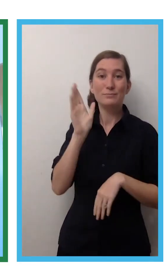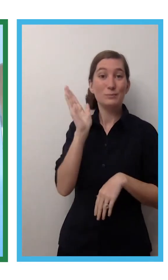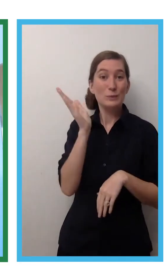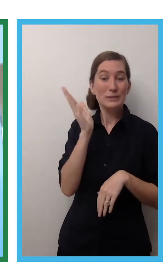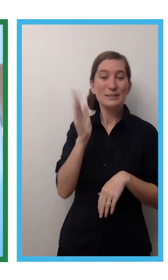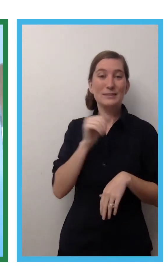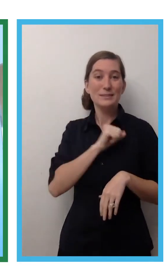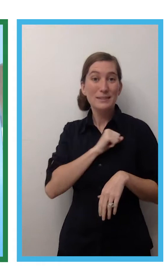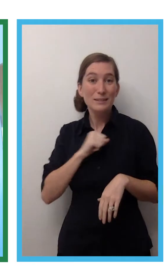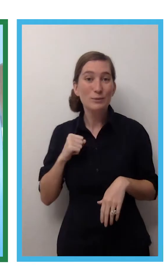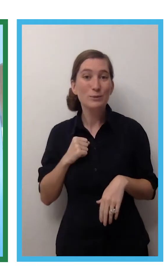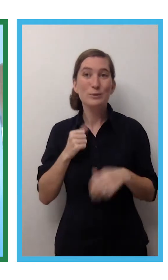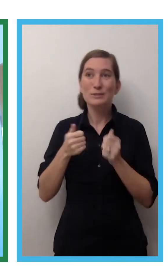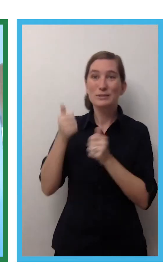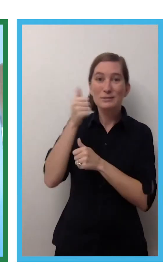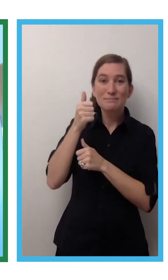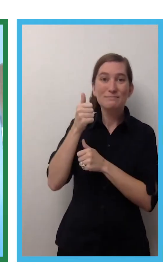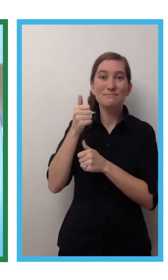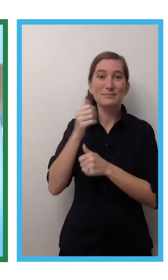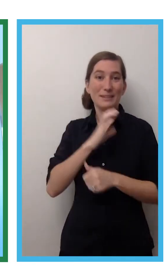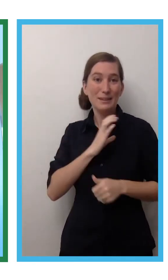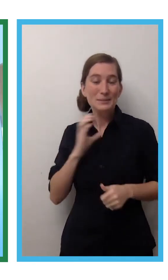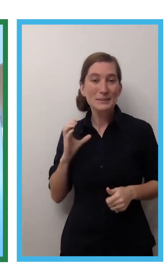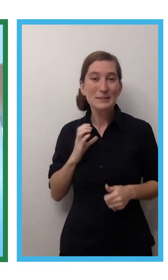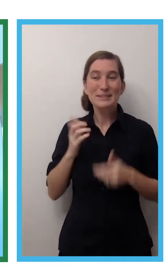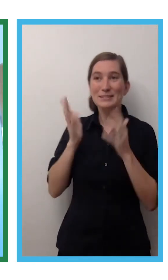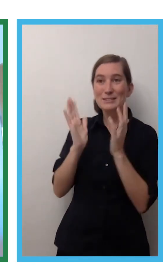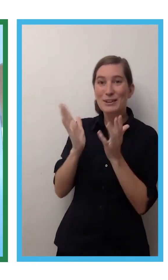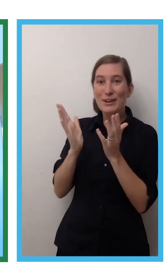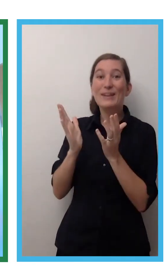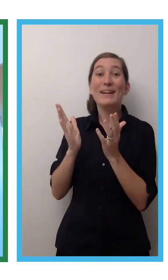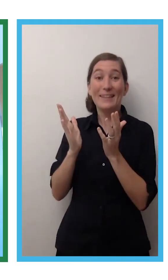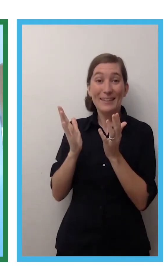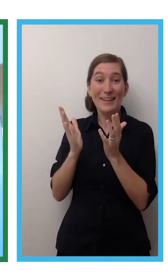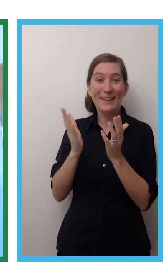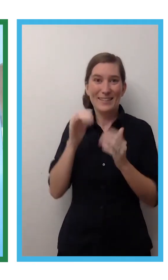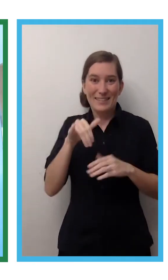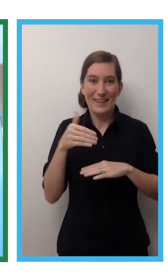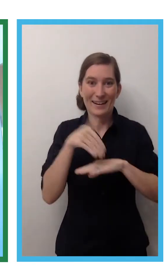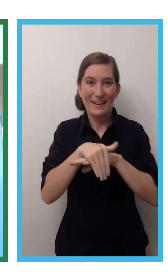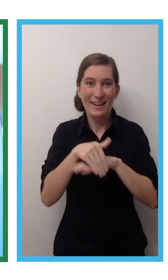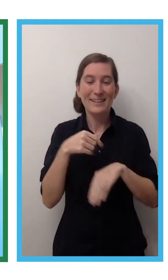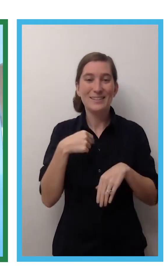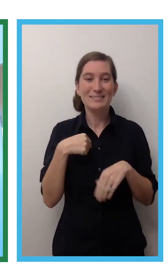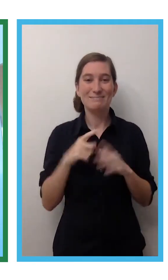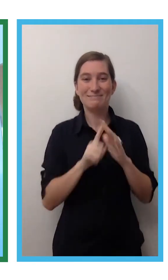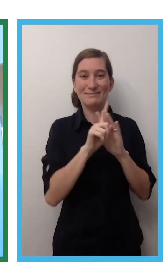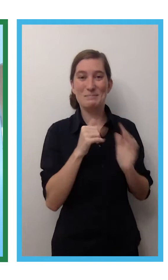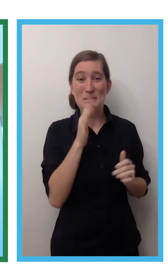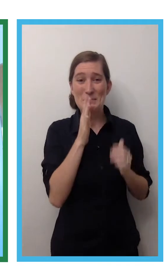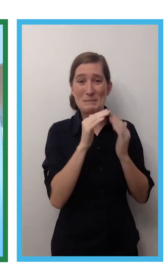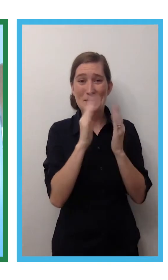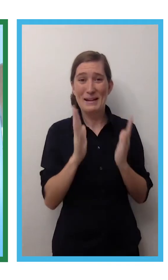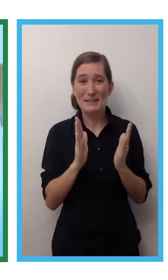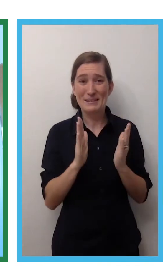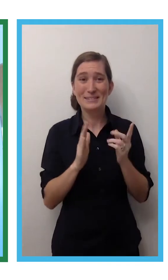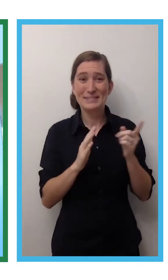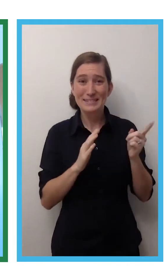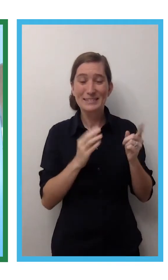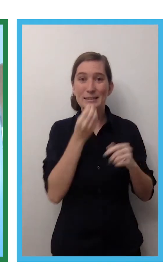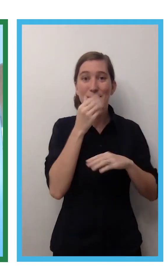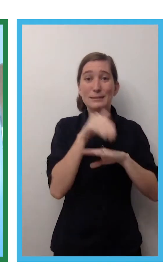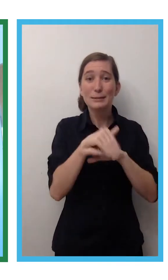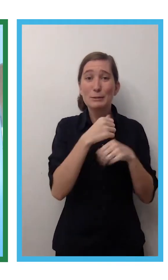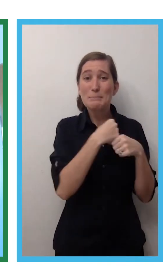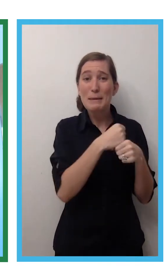next day I'm hanging out in my mom's dining room and having all my food and drink brought to me, which is very cool. It's nice to come home to mom. So,